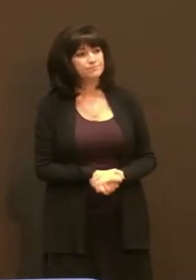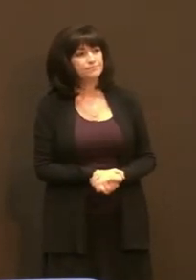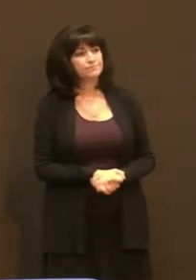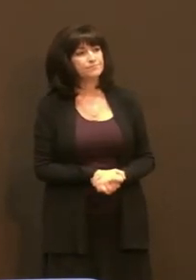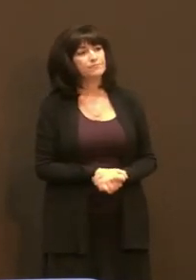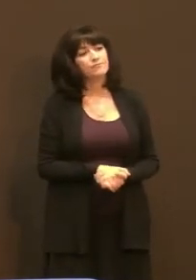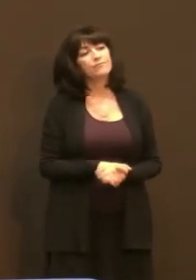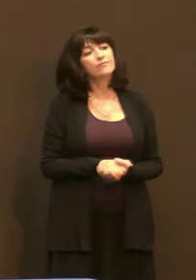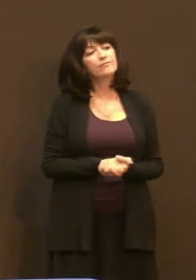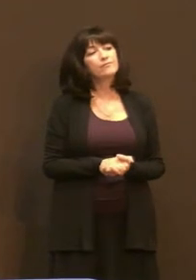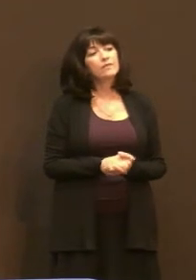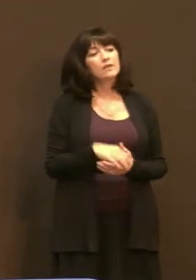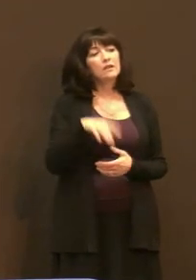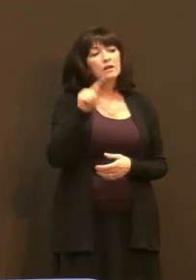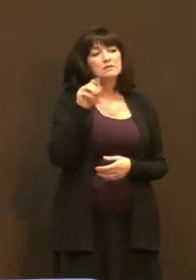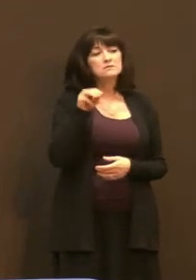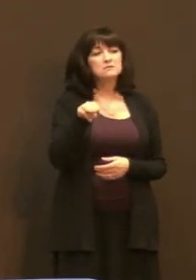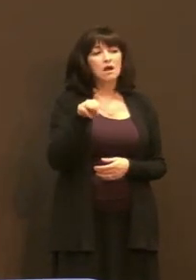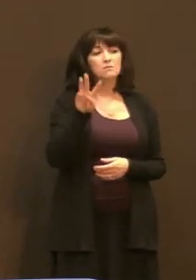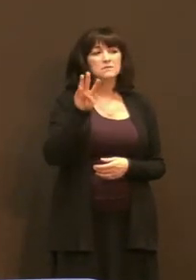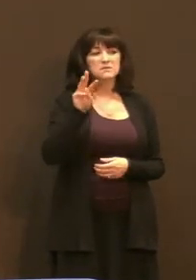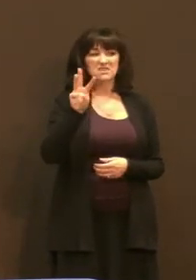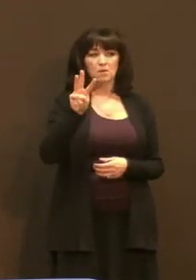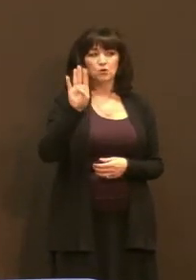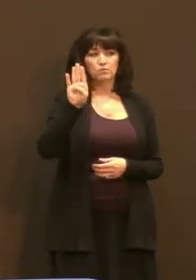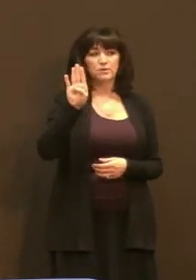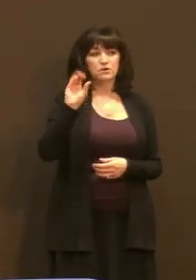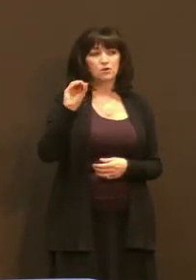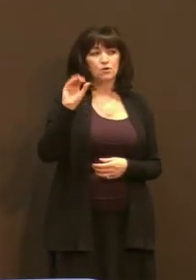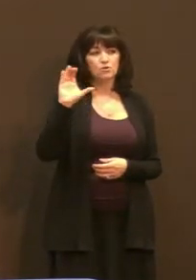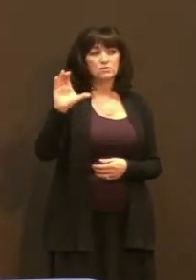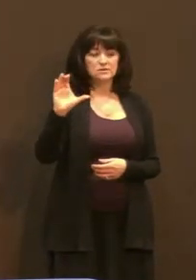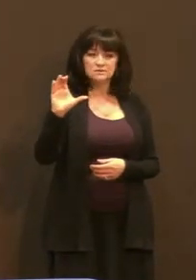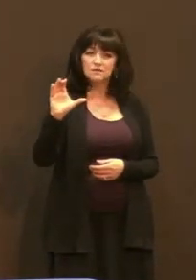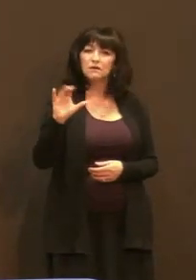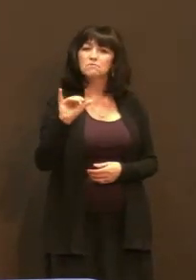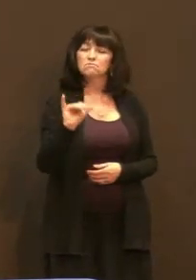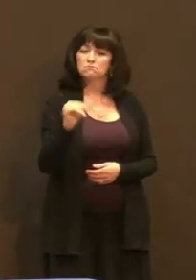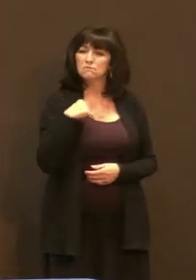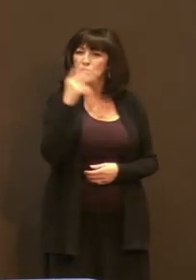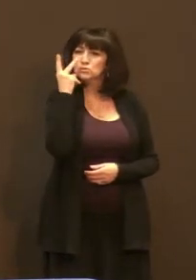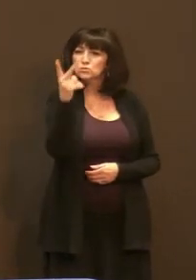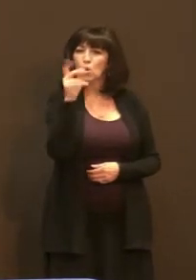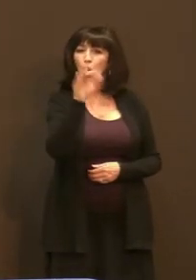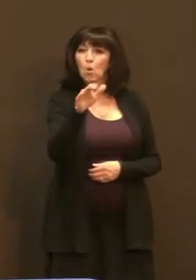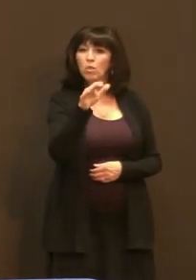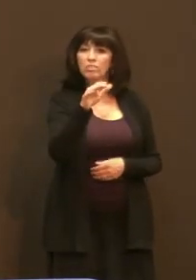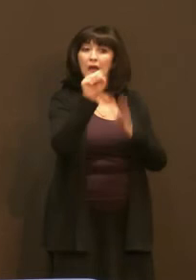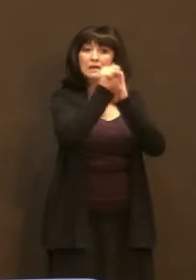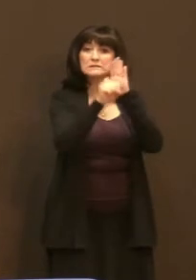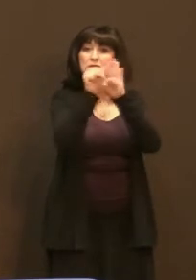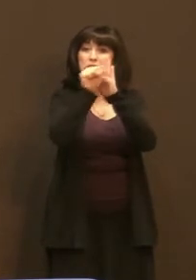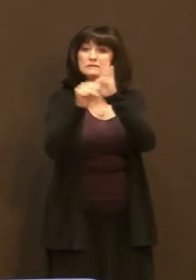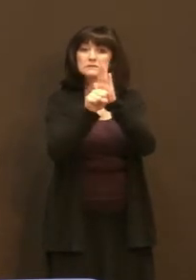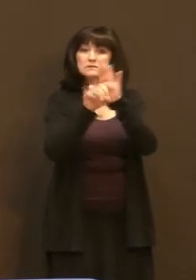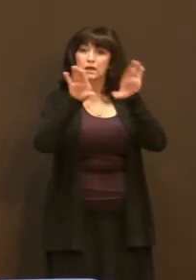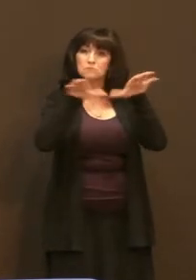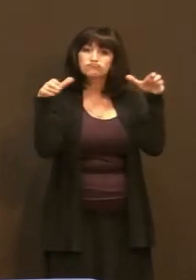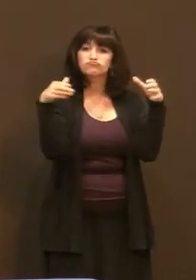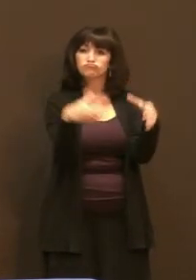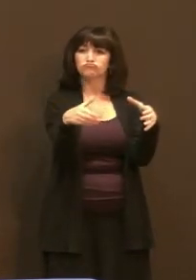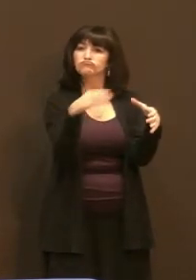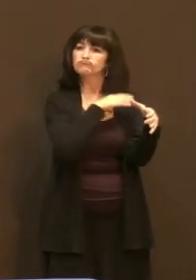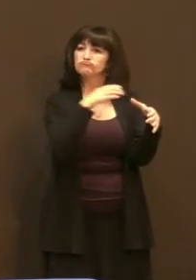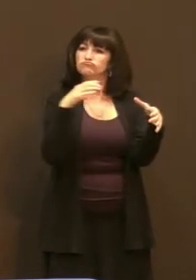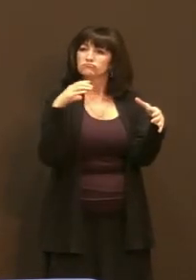Tom Lehman at WBOC asks, Governor Hogan was not part of the coalition announced yesterday. How is Delaware coordinating with Maryland,